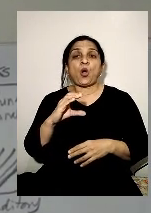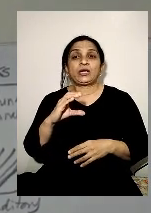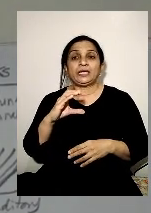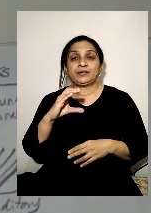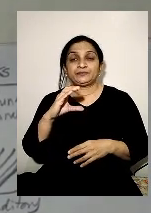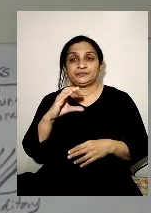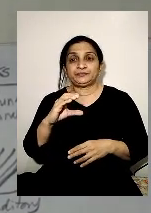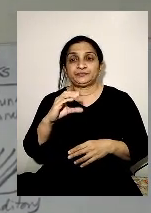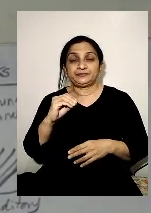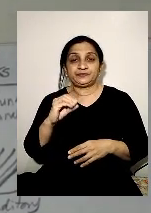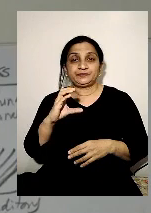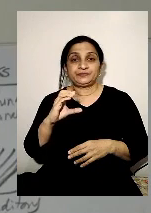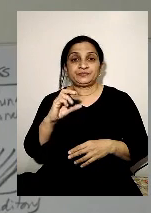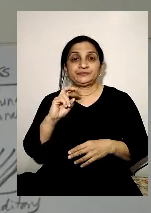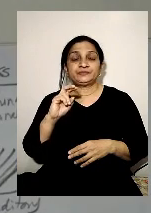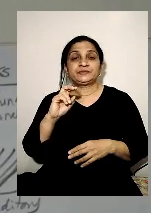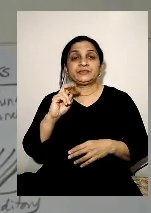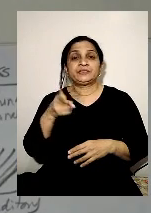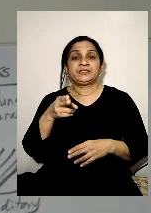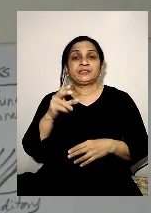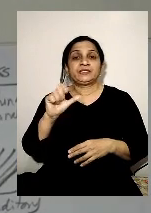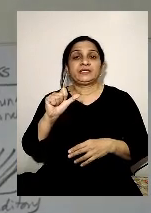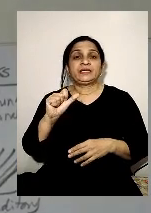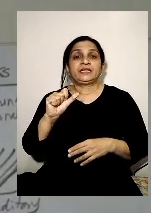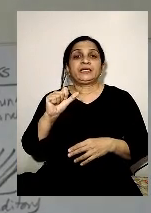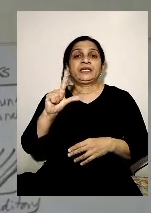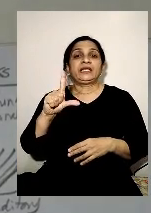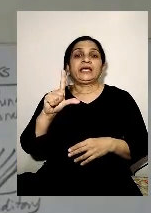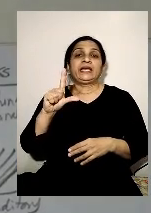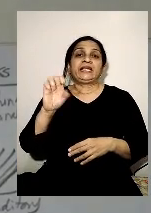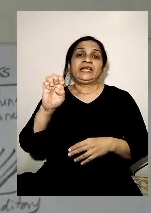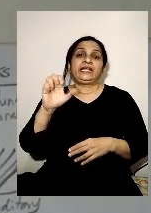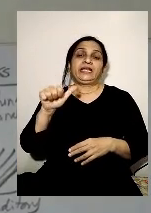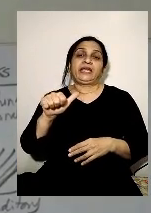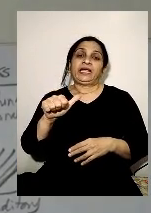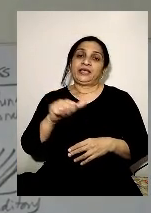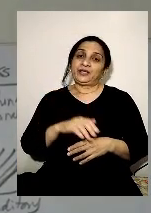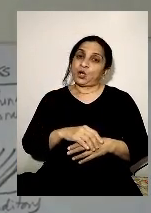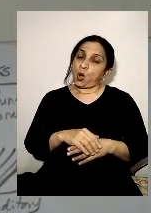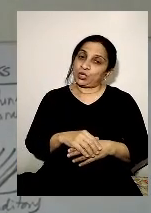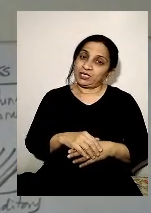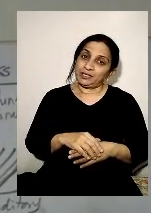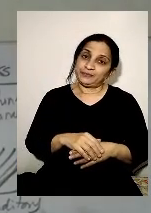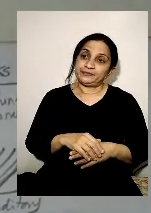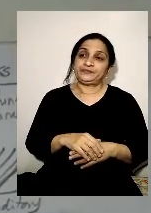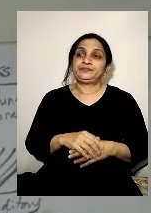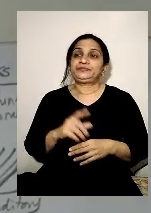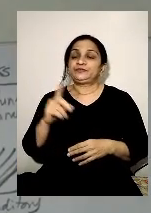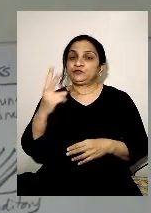cochlea note the spelling here c-o-c-h-l-e-a